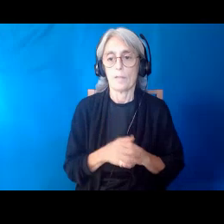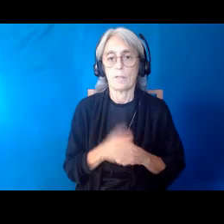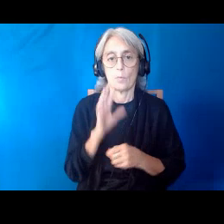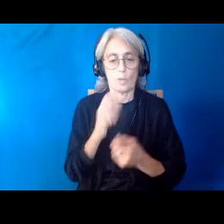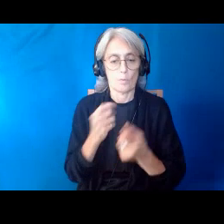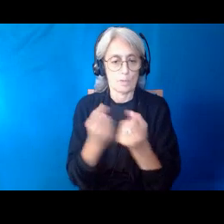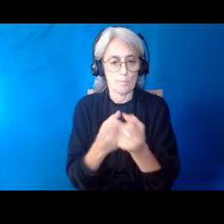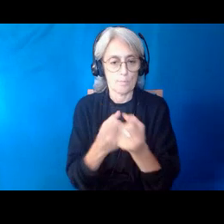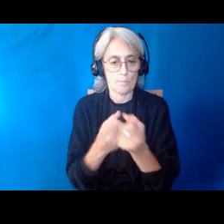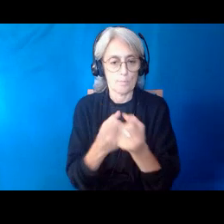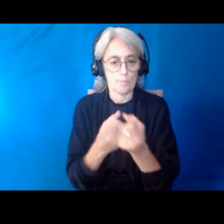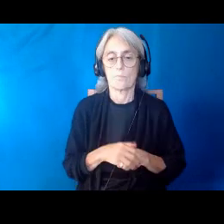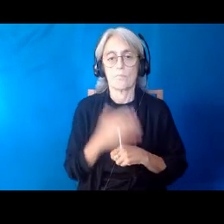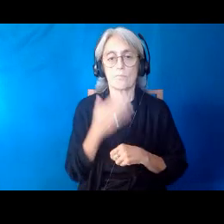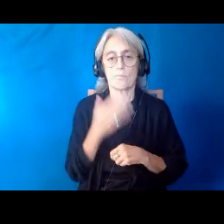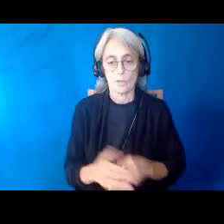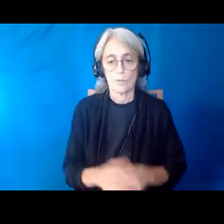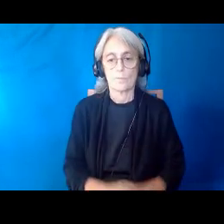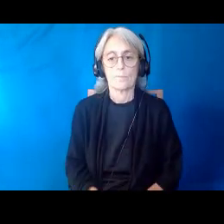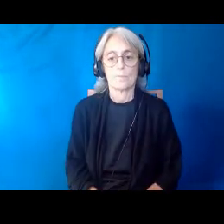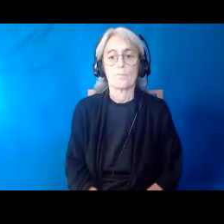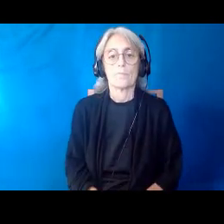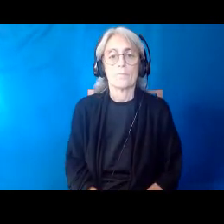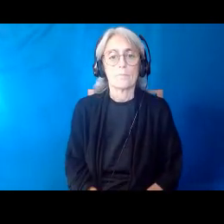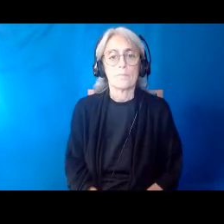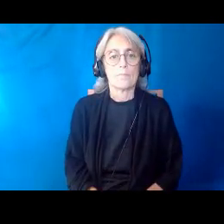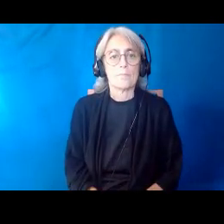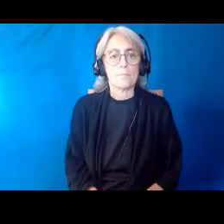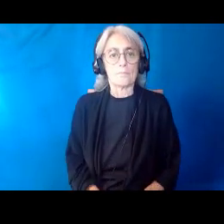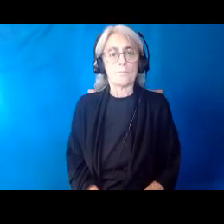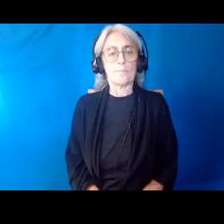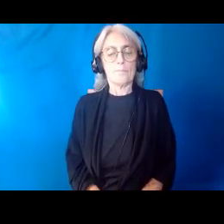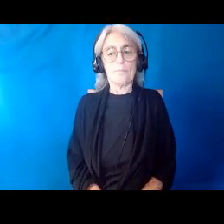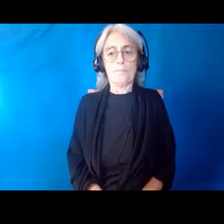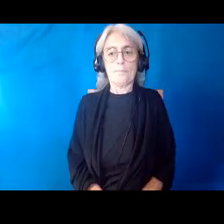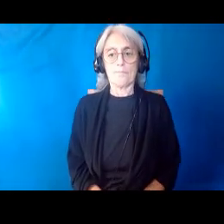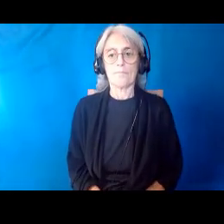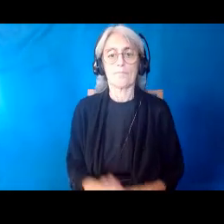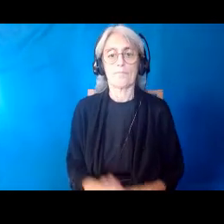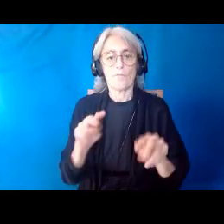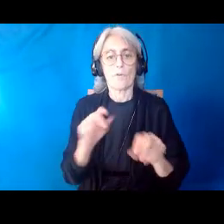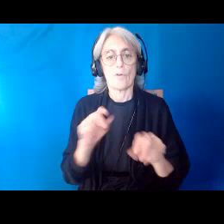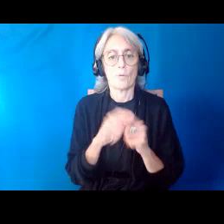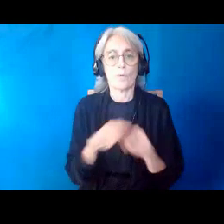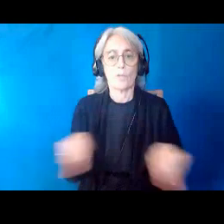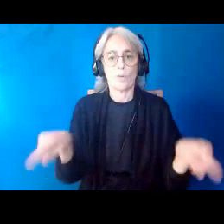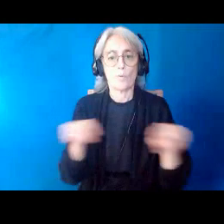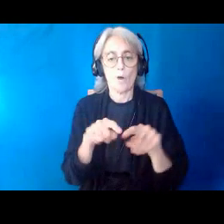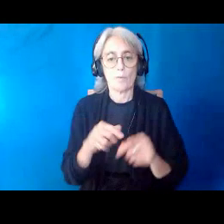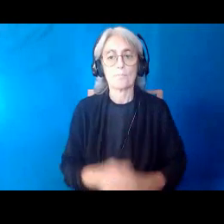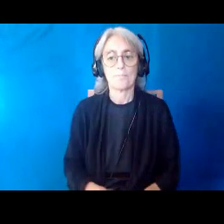with that, I would just say thank you for the opportunity and look forward to working with you all moving